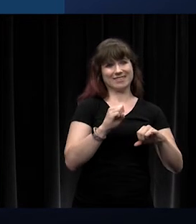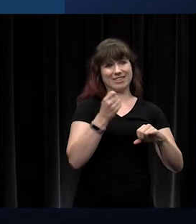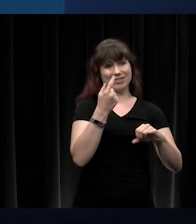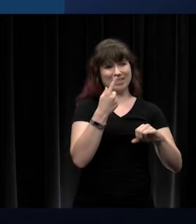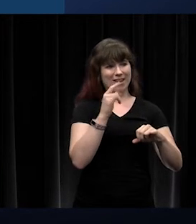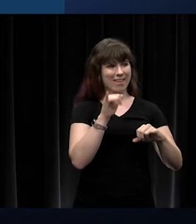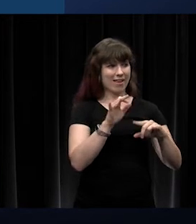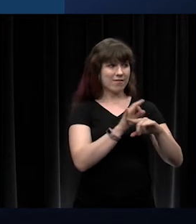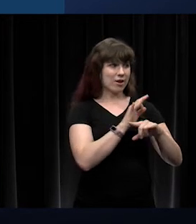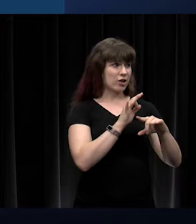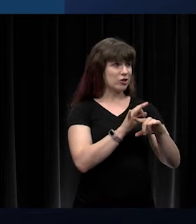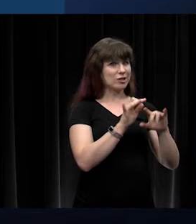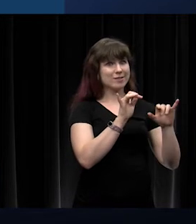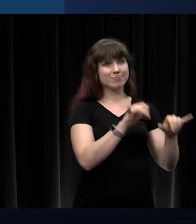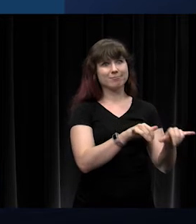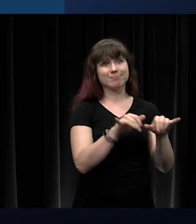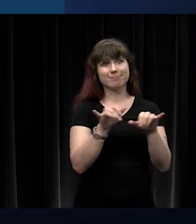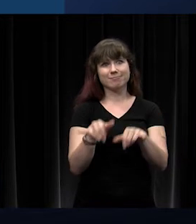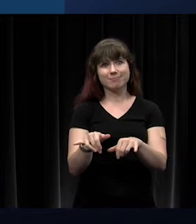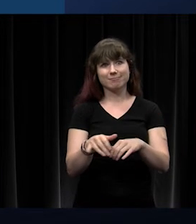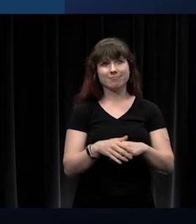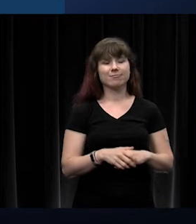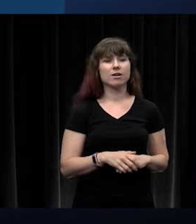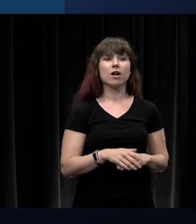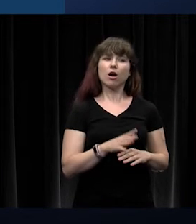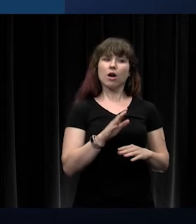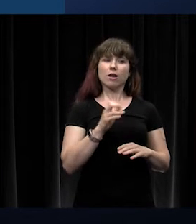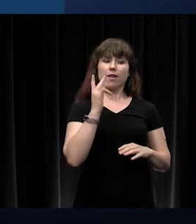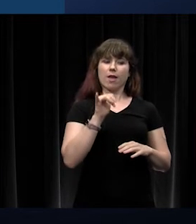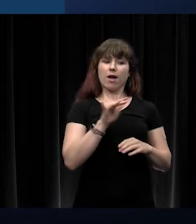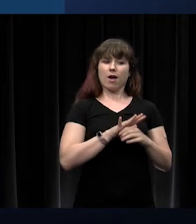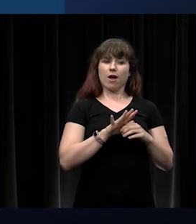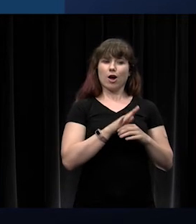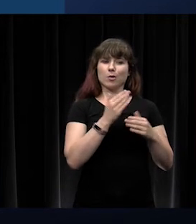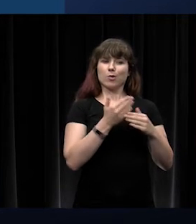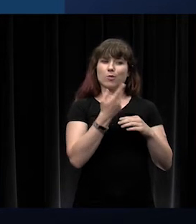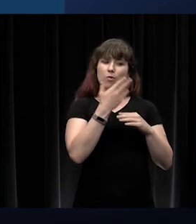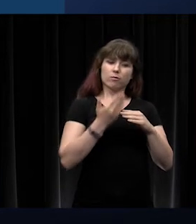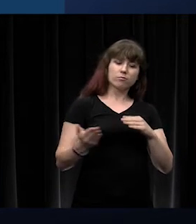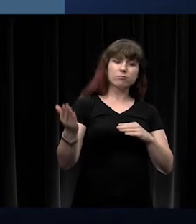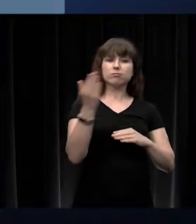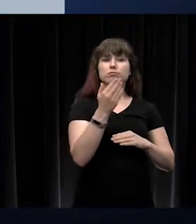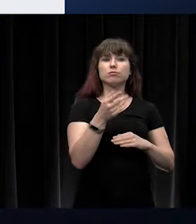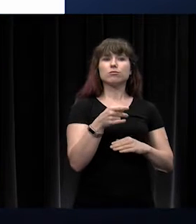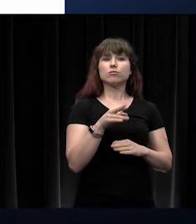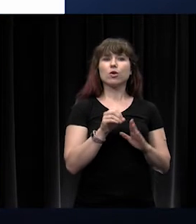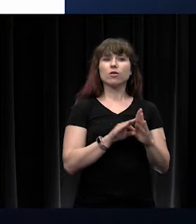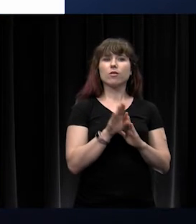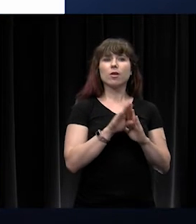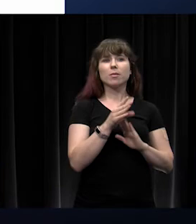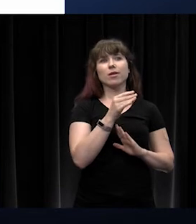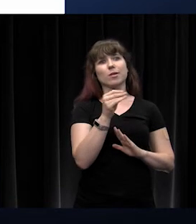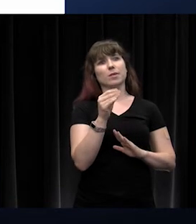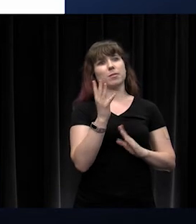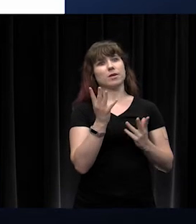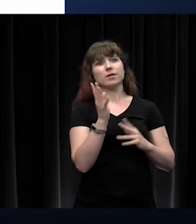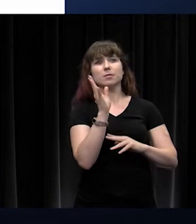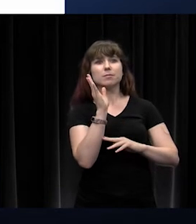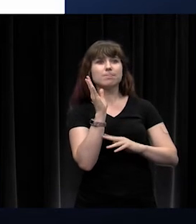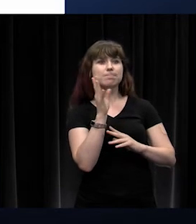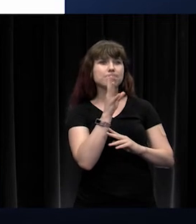see this as a really nice space that will be used for future professional development and speaking and maybe even some small